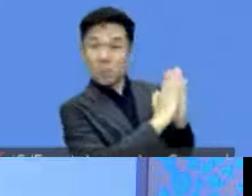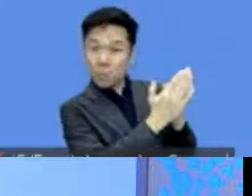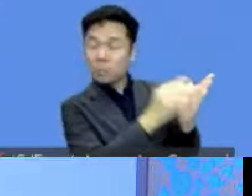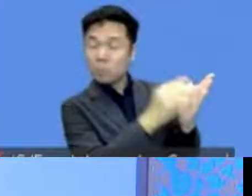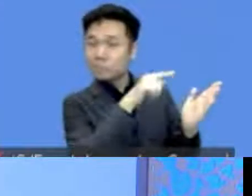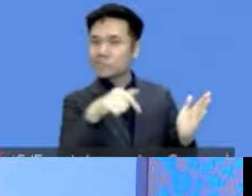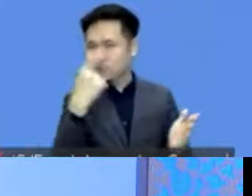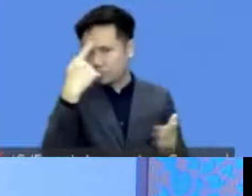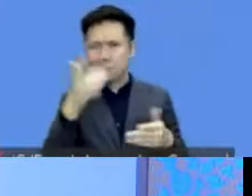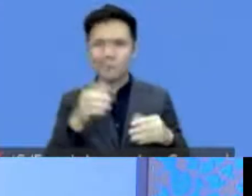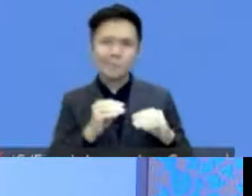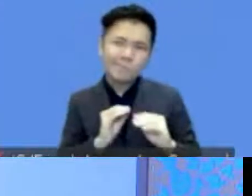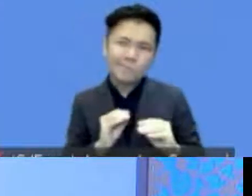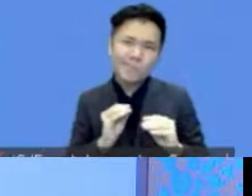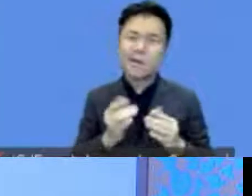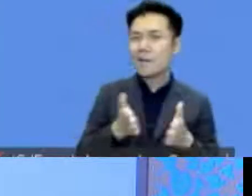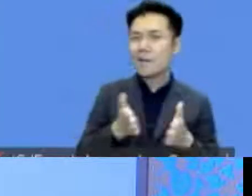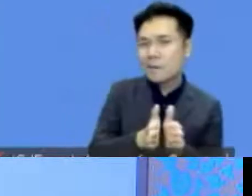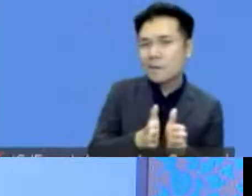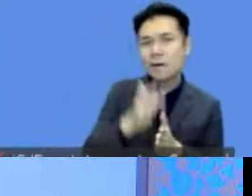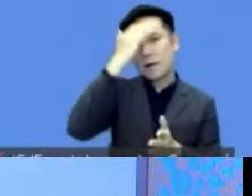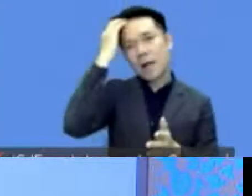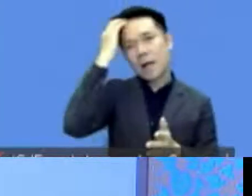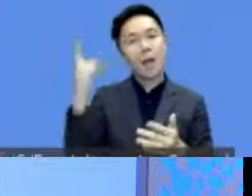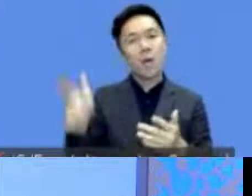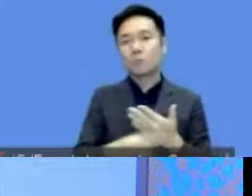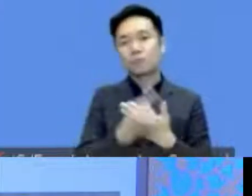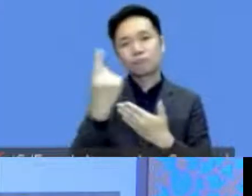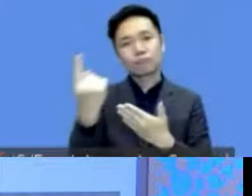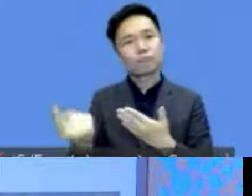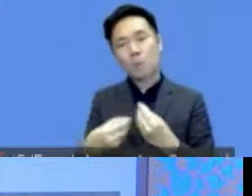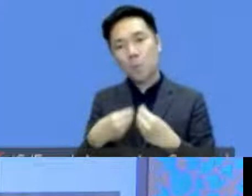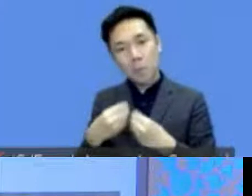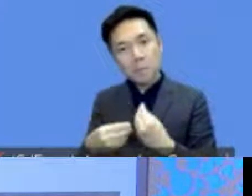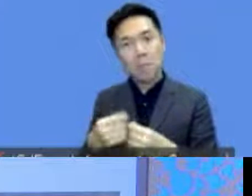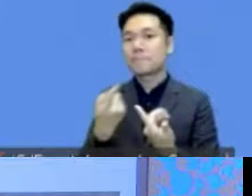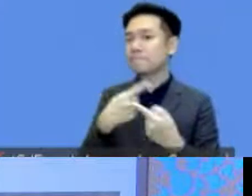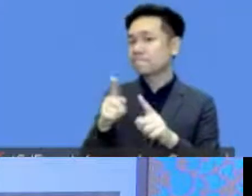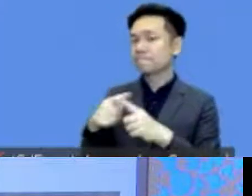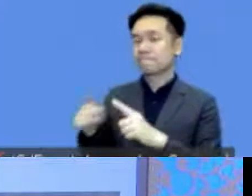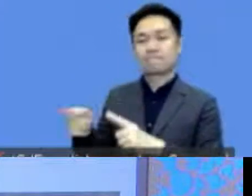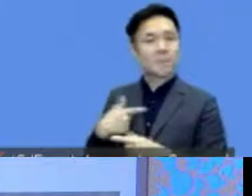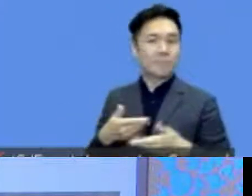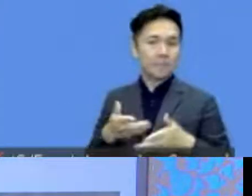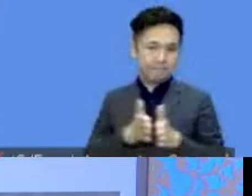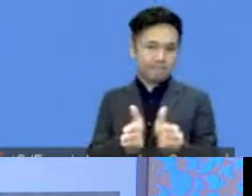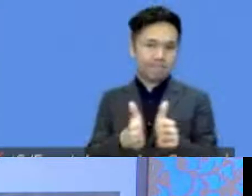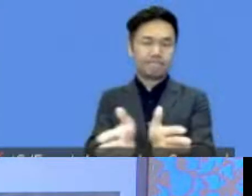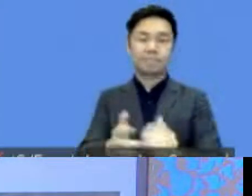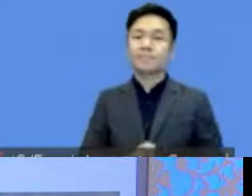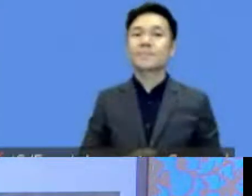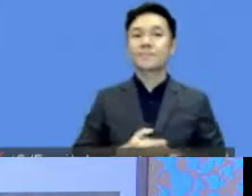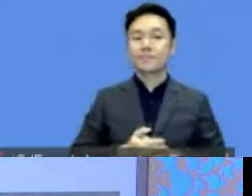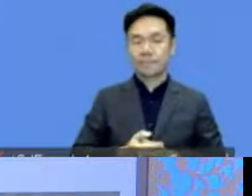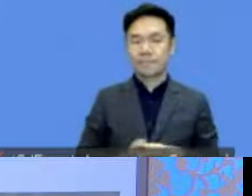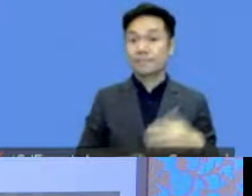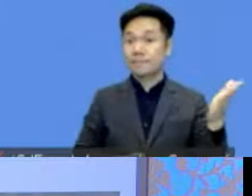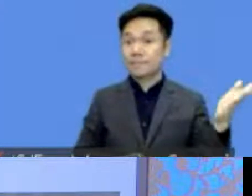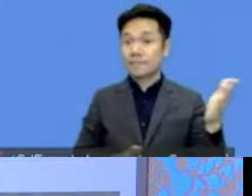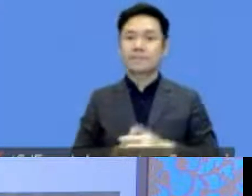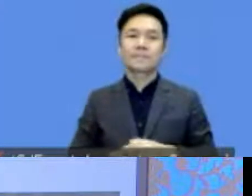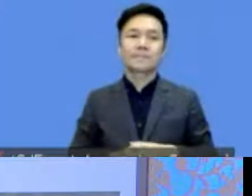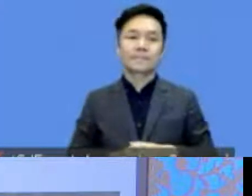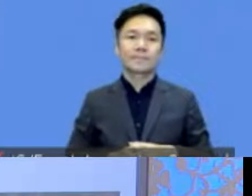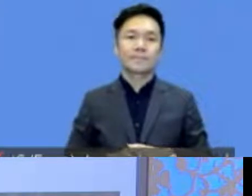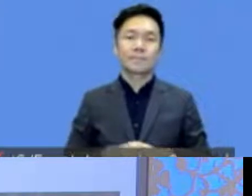COVID-19, challenges and opportunities. Next, please. Okay. Our library is in